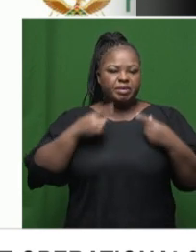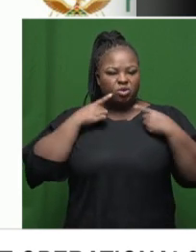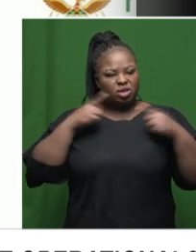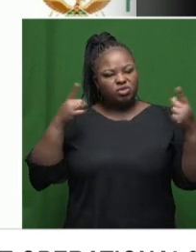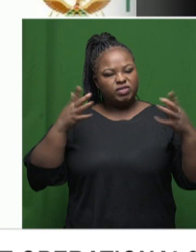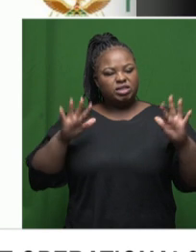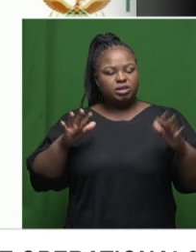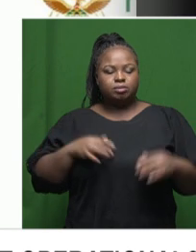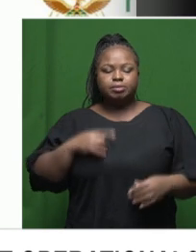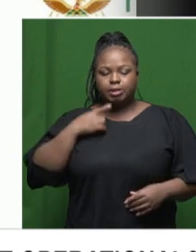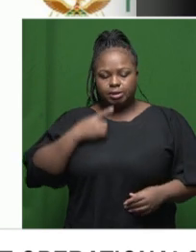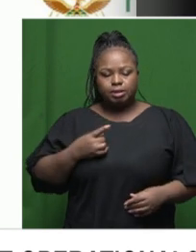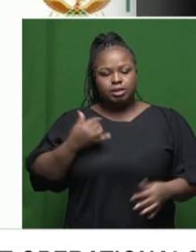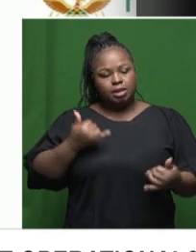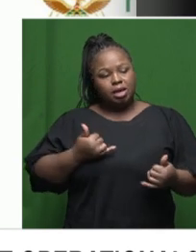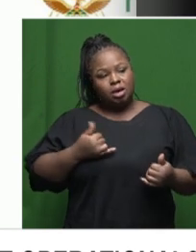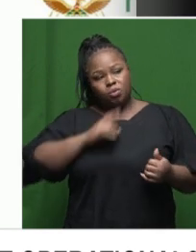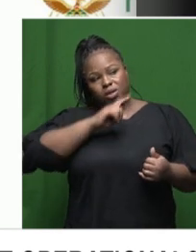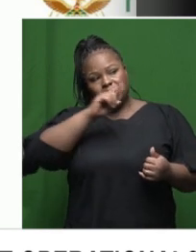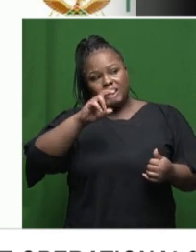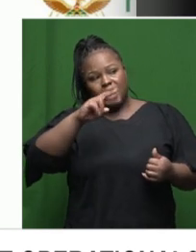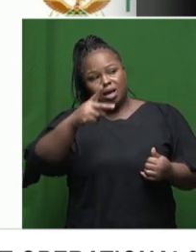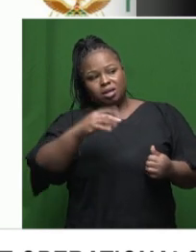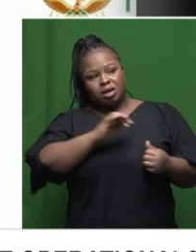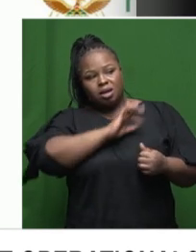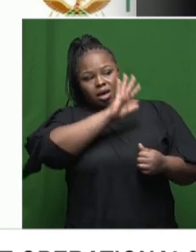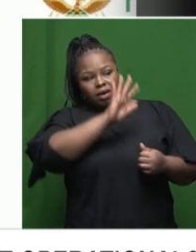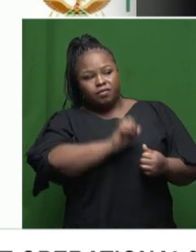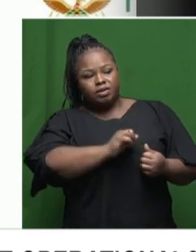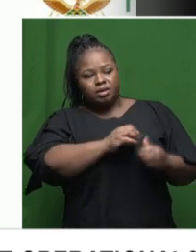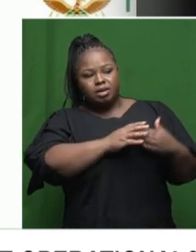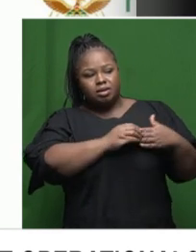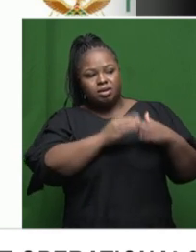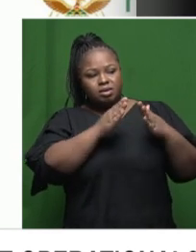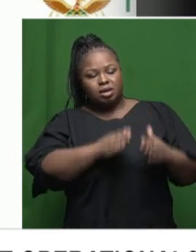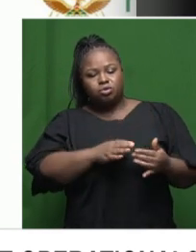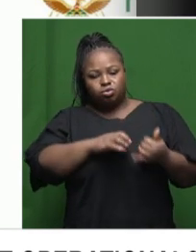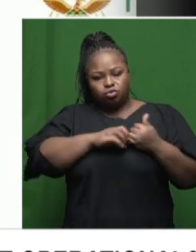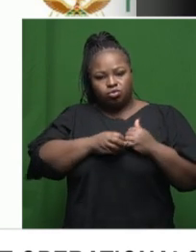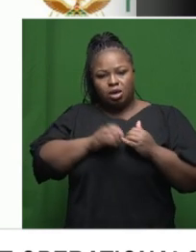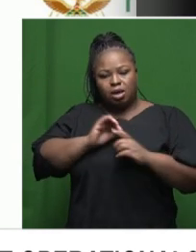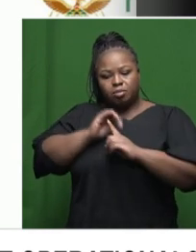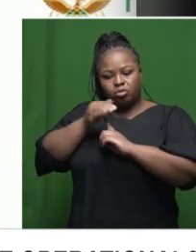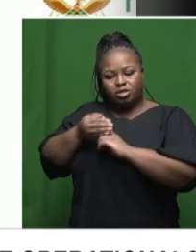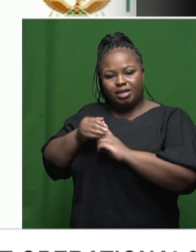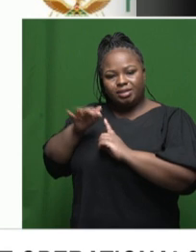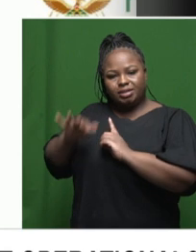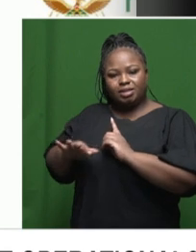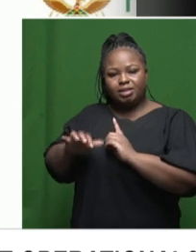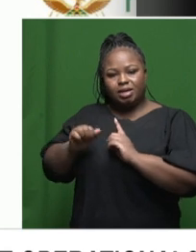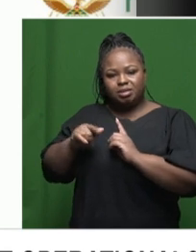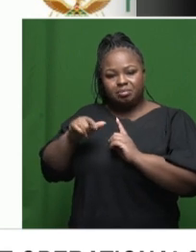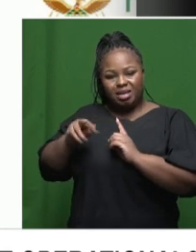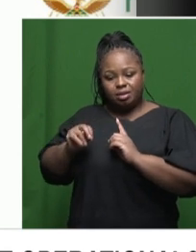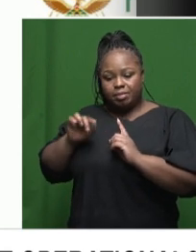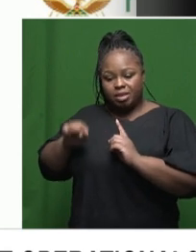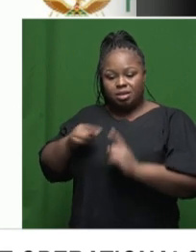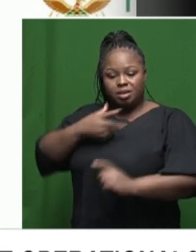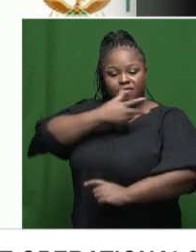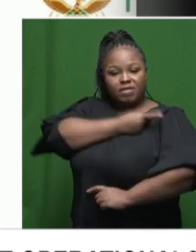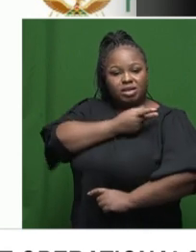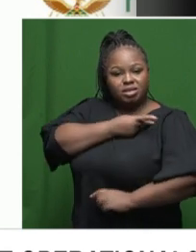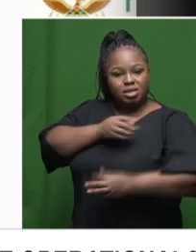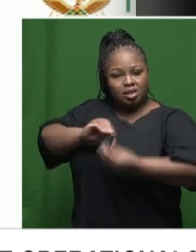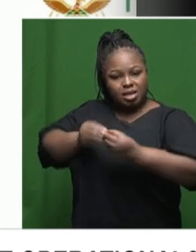of the government, we are working together with other African leaders in order to save this Aspen plant by ensuring that the vaccines are used that are